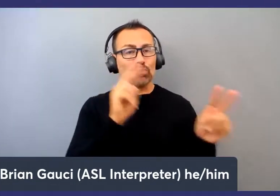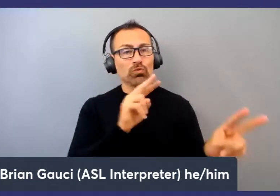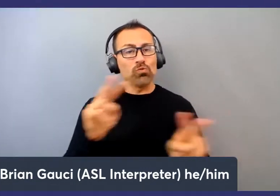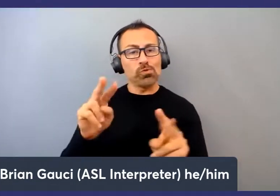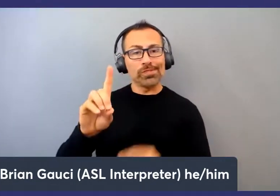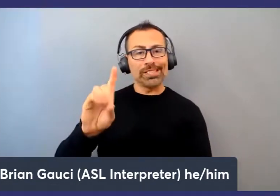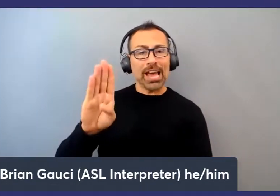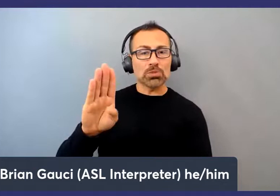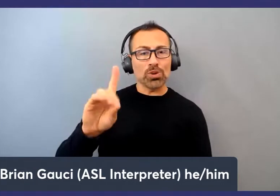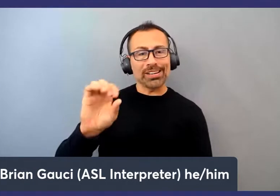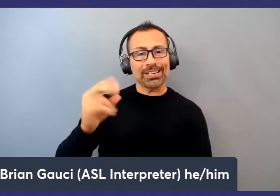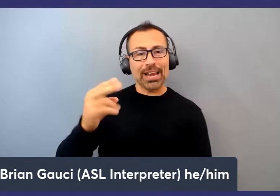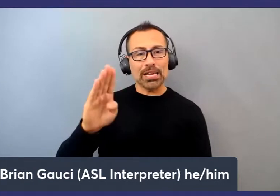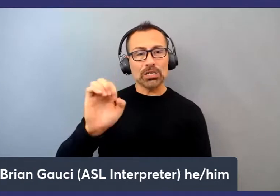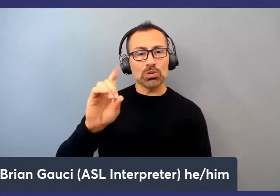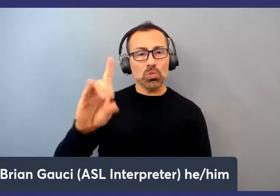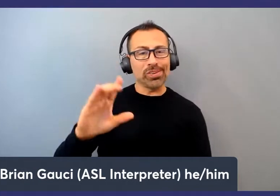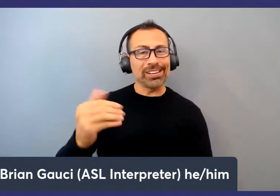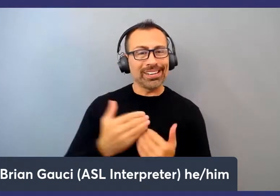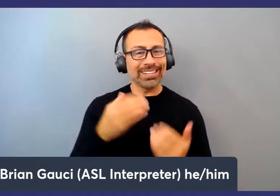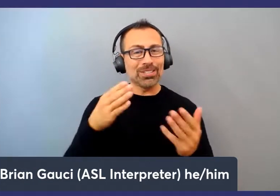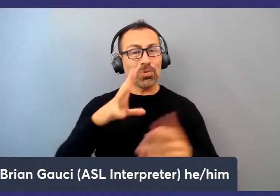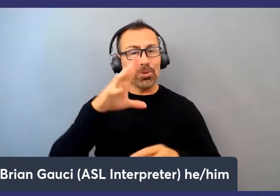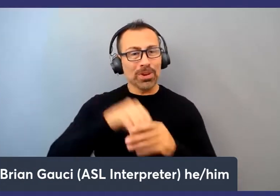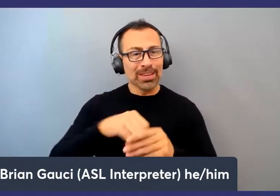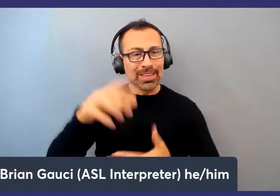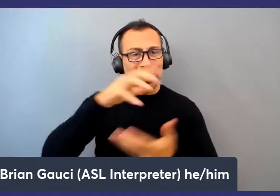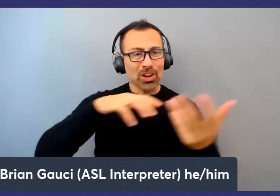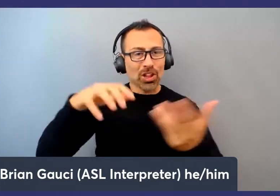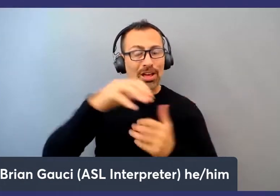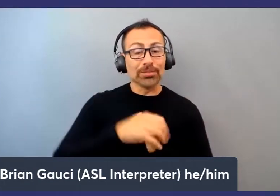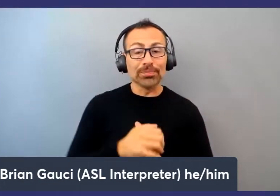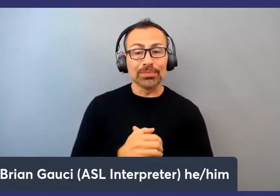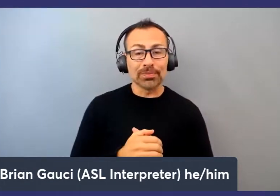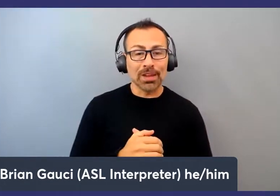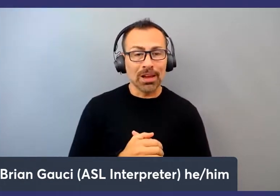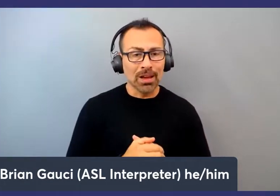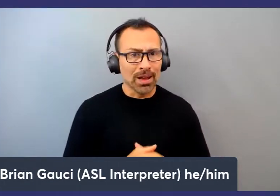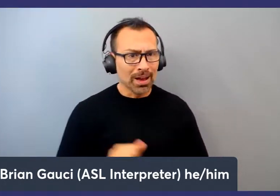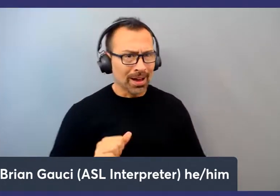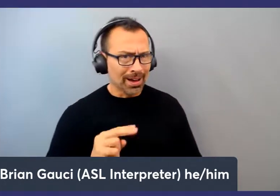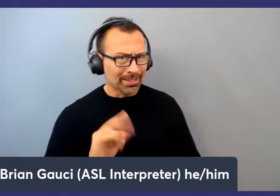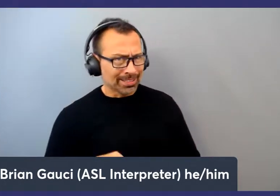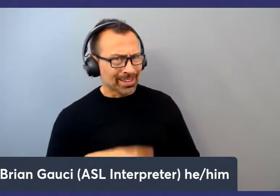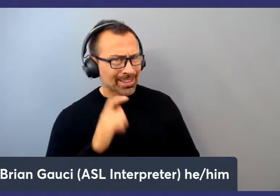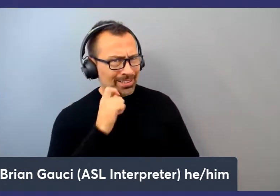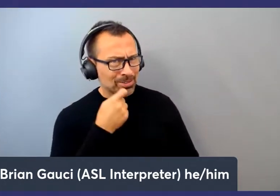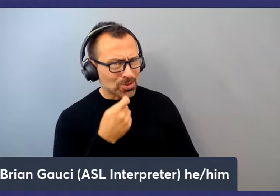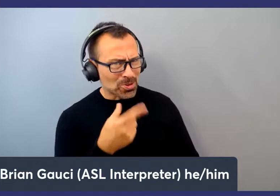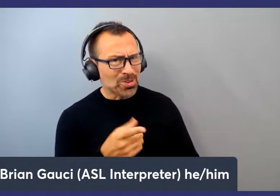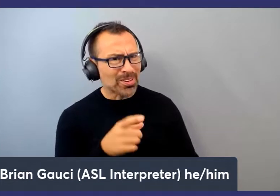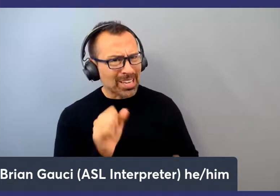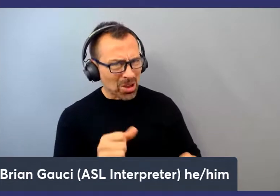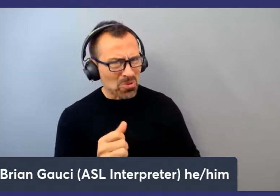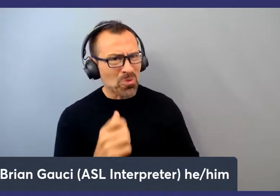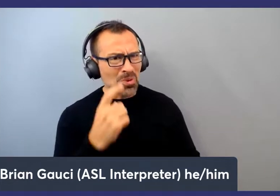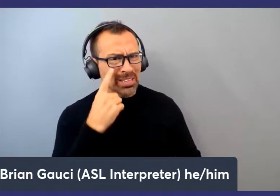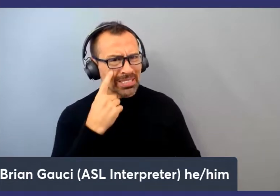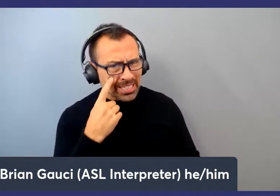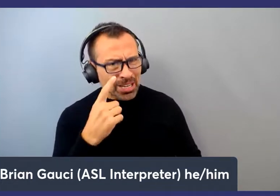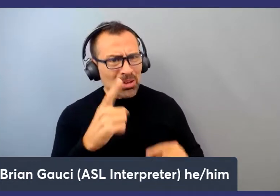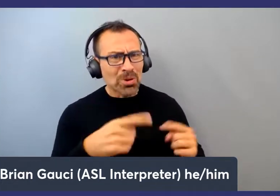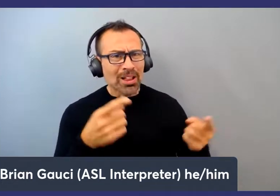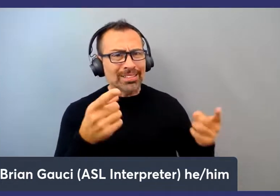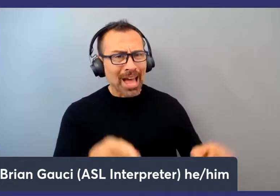a cloud base. That's awesome. That's really cool, Emily. So is there any way that we could see some of this as it's happening, to see